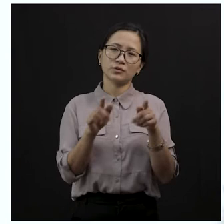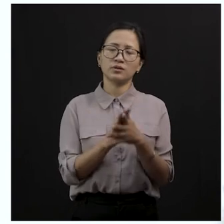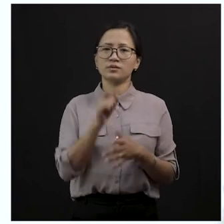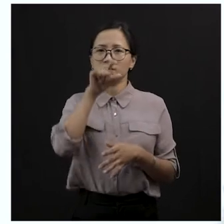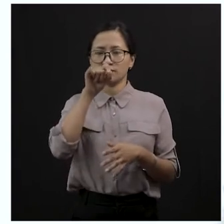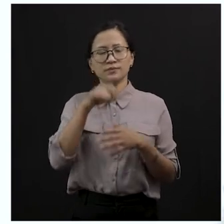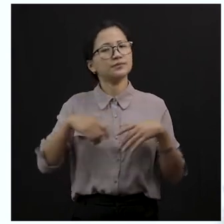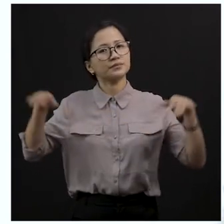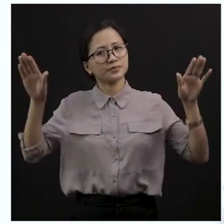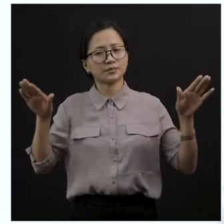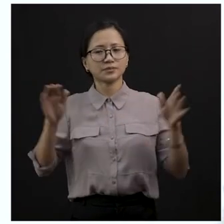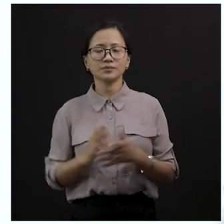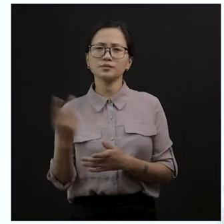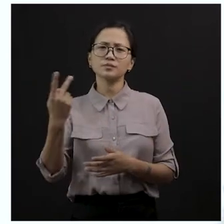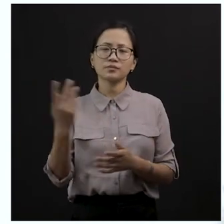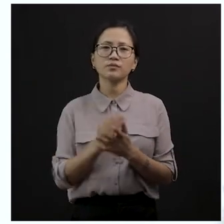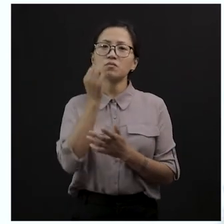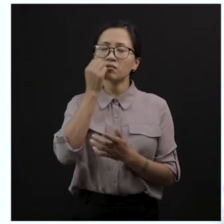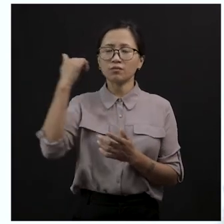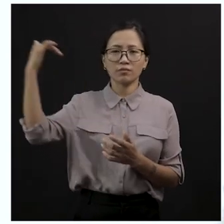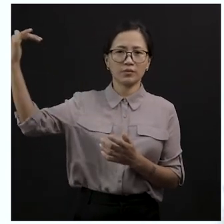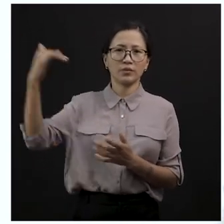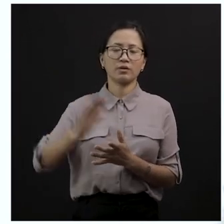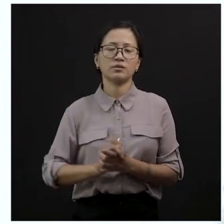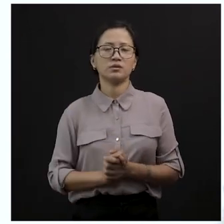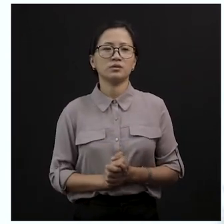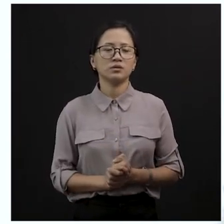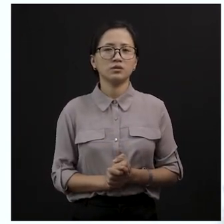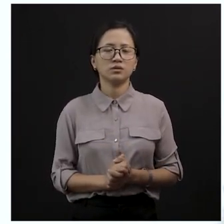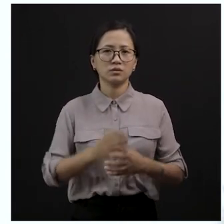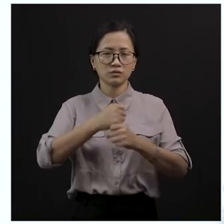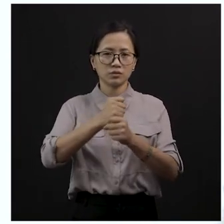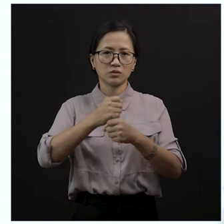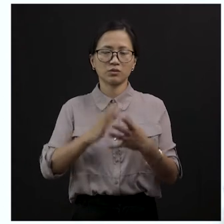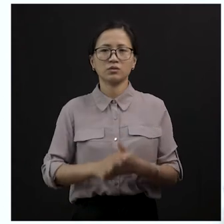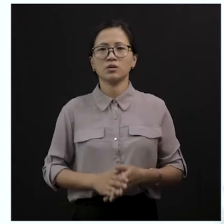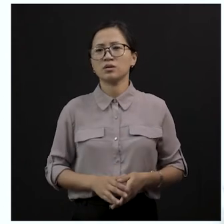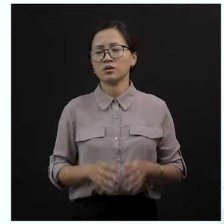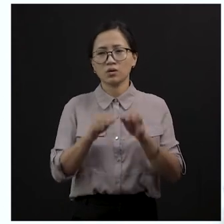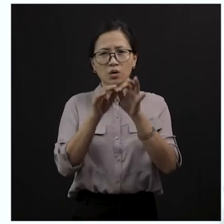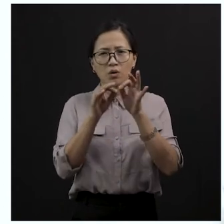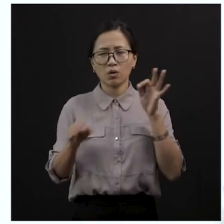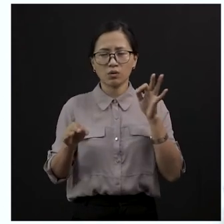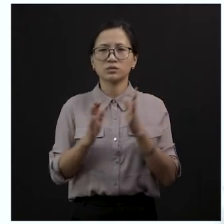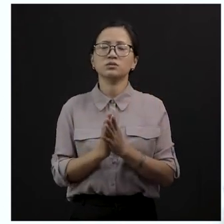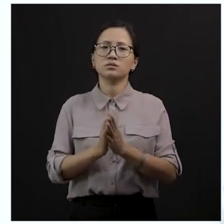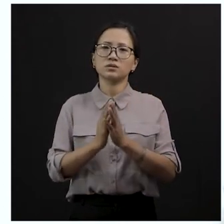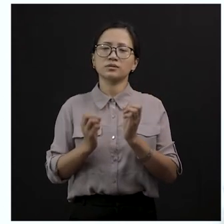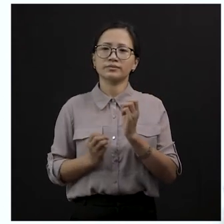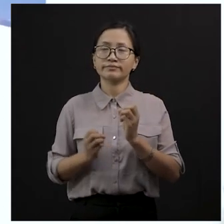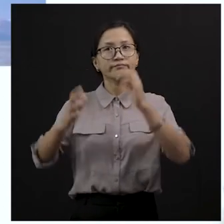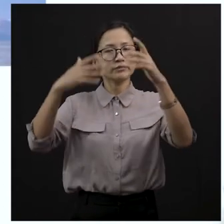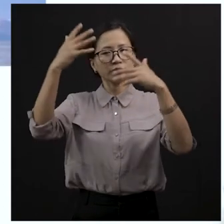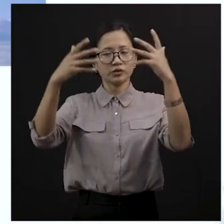So these two brothers, Jacques and Joseph, they met this hot air balloon and they